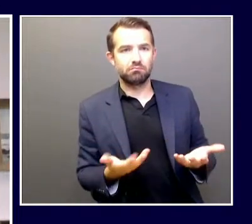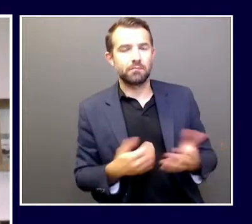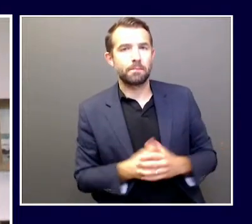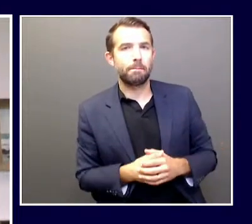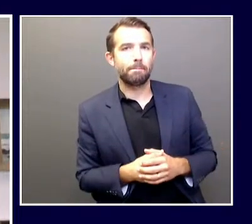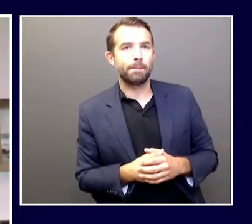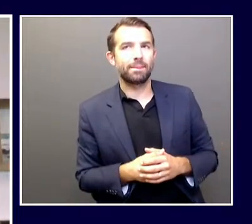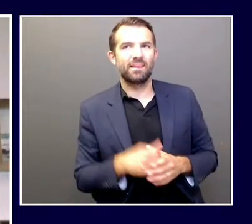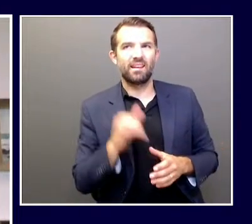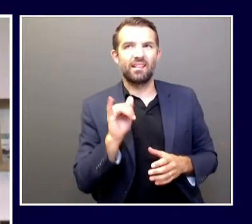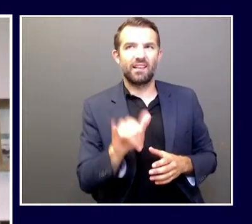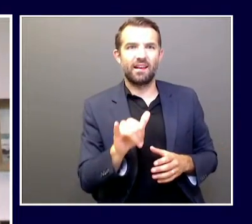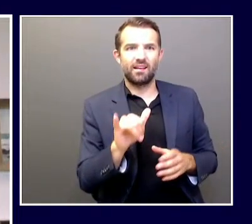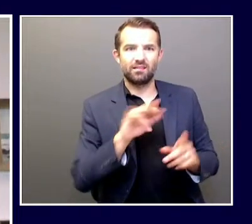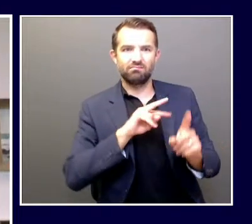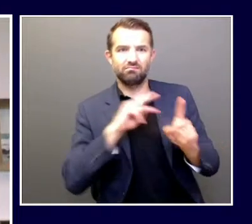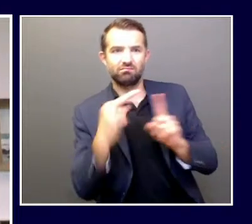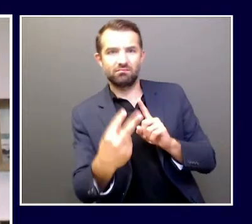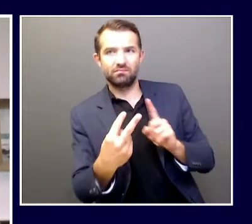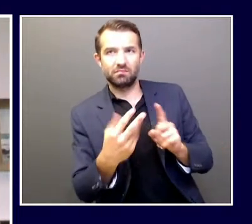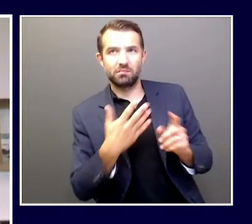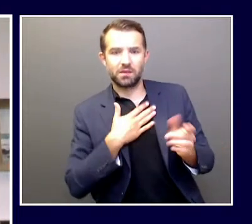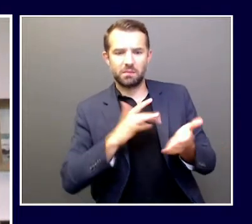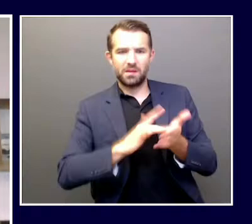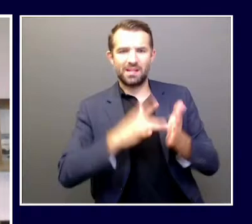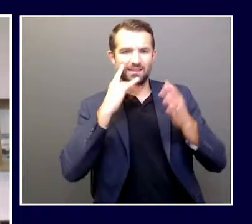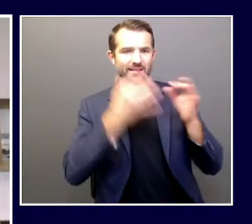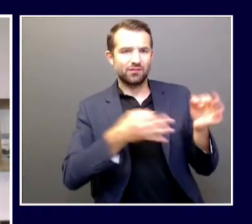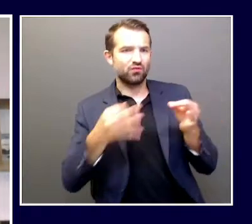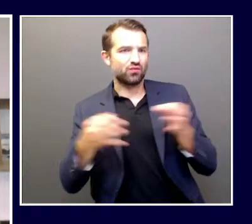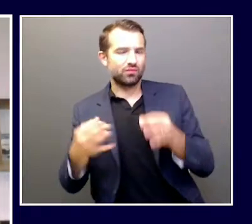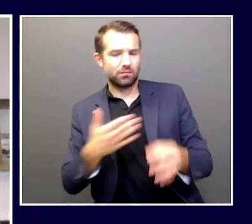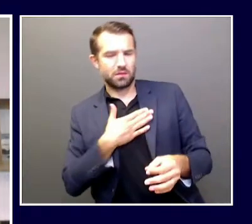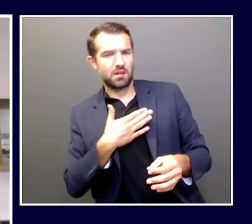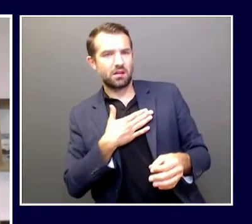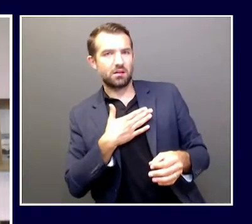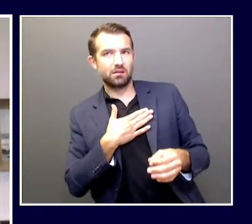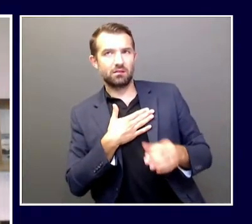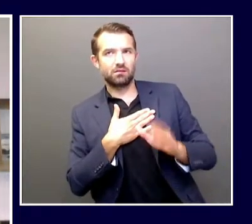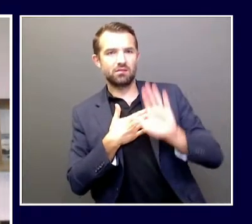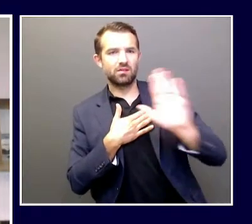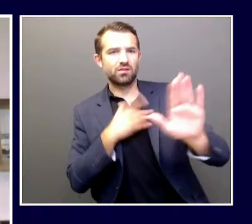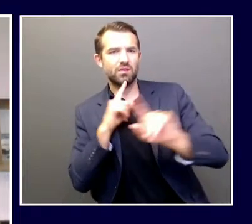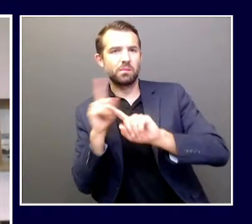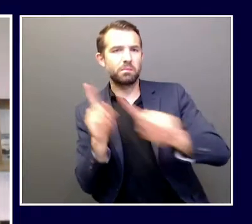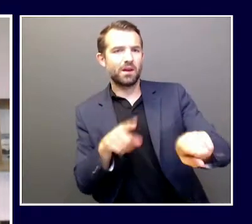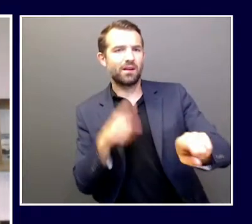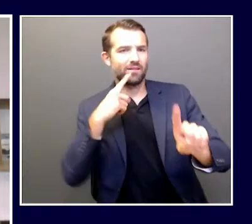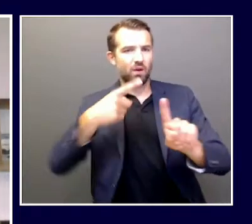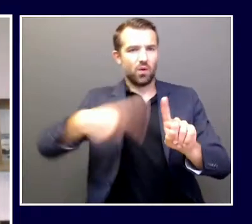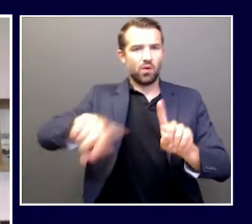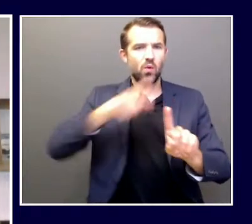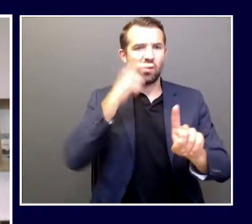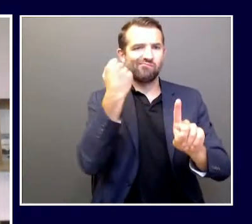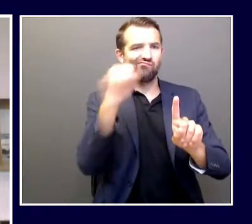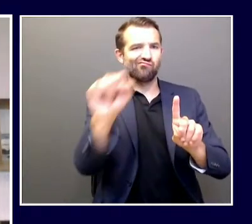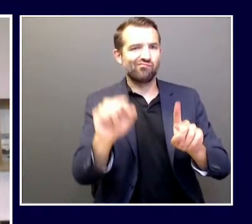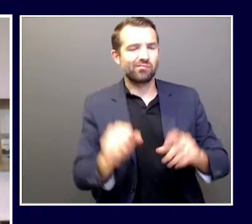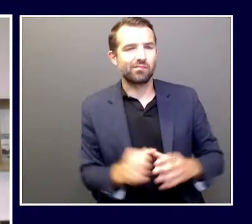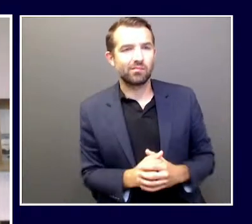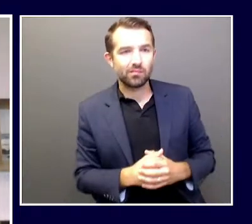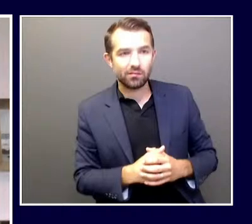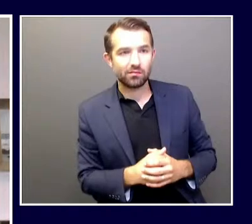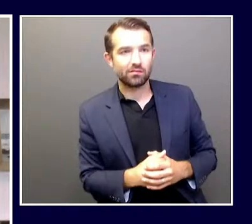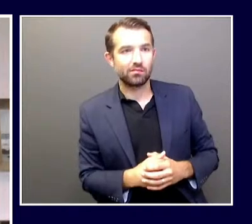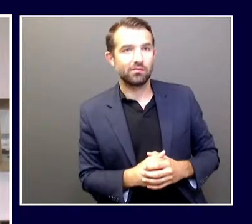medical choices. I was just wondering if I could get your response to that. With respect to my colleagues in the